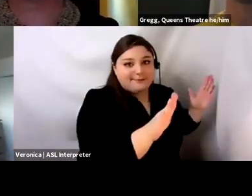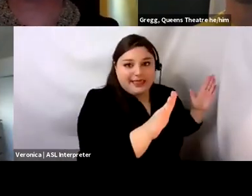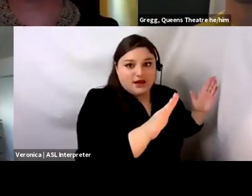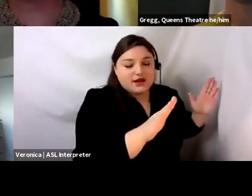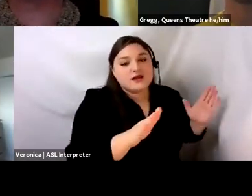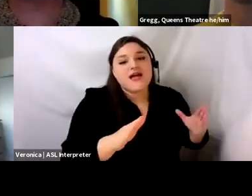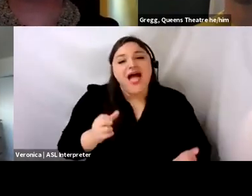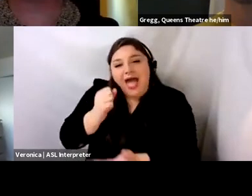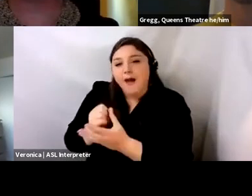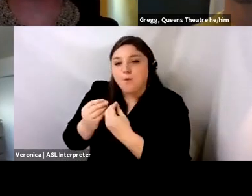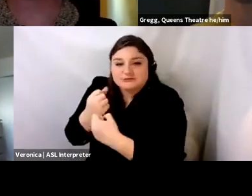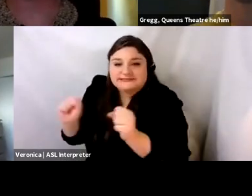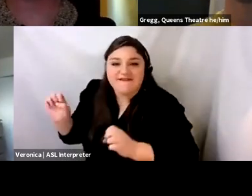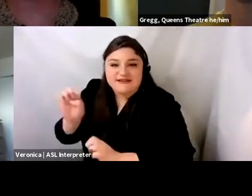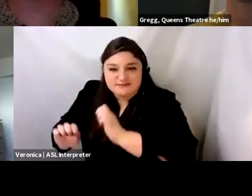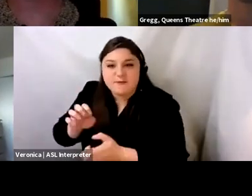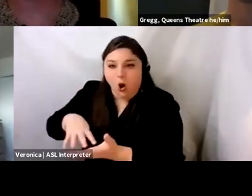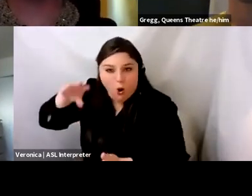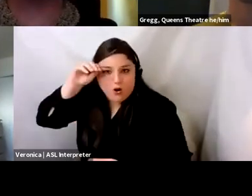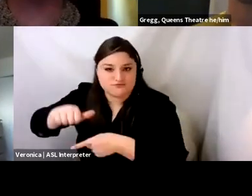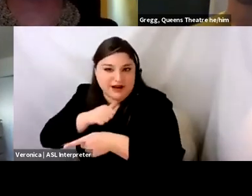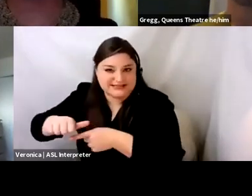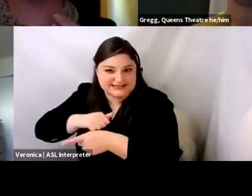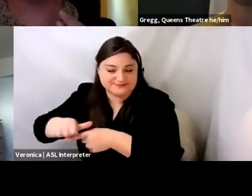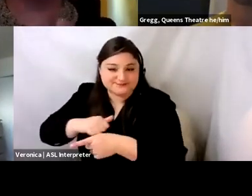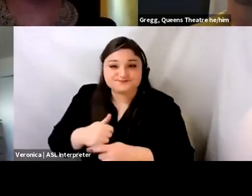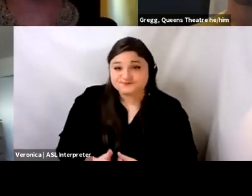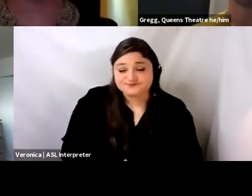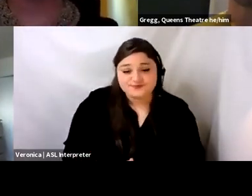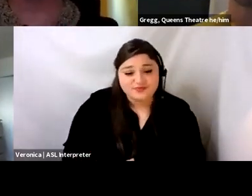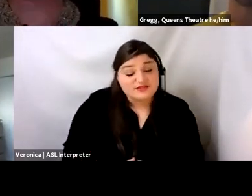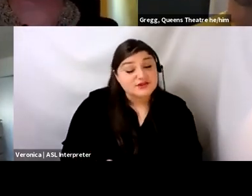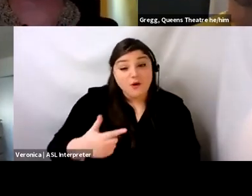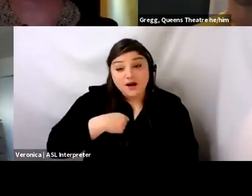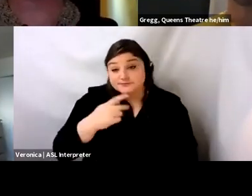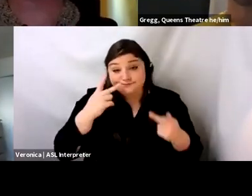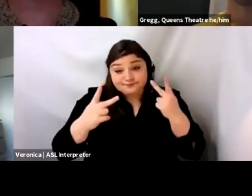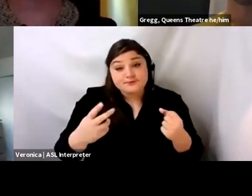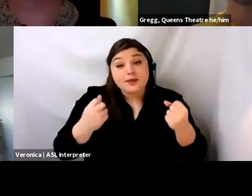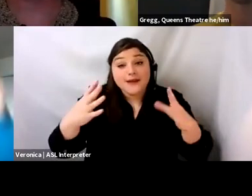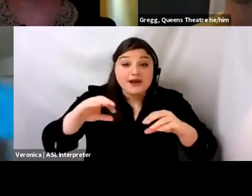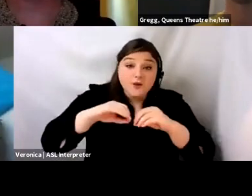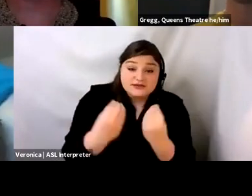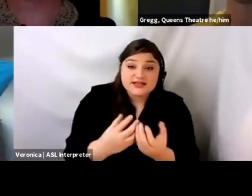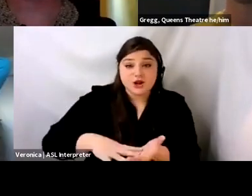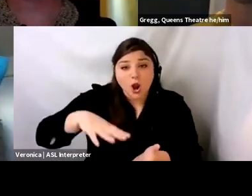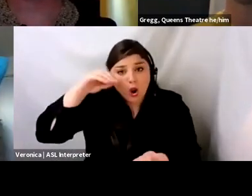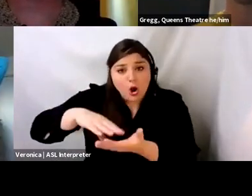So I think that there's been a lot of learning and sharing. And just,